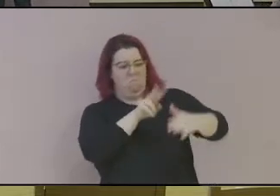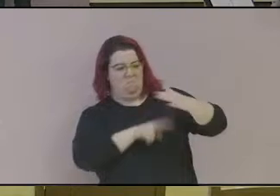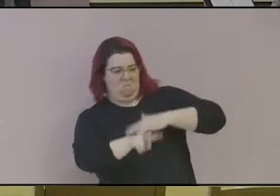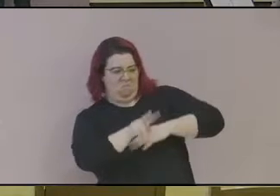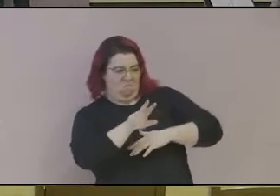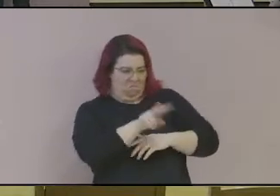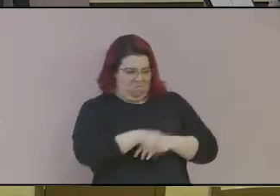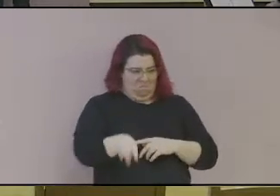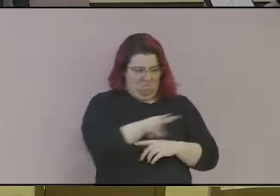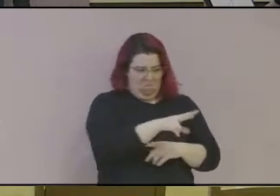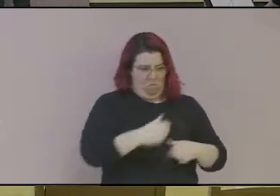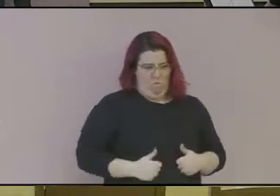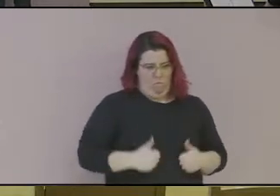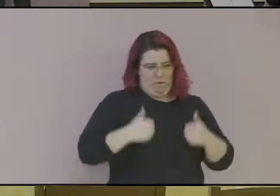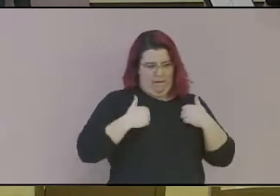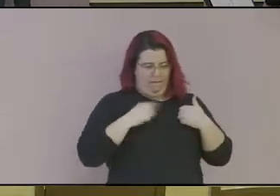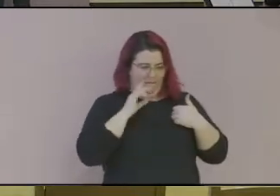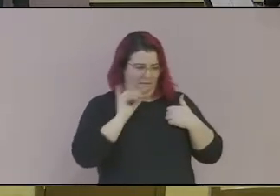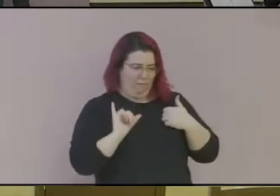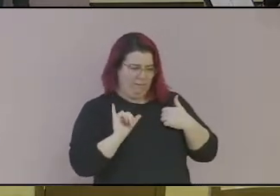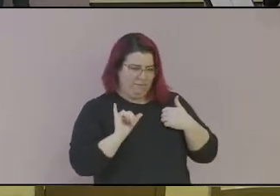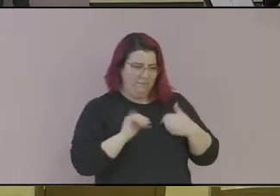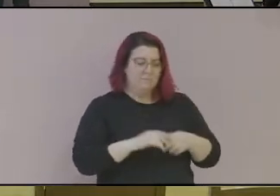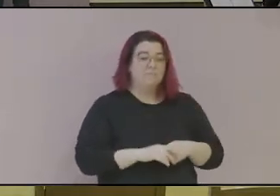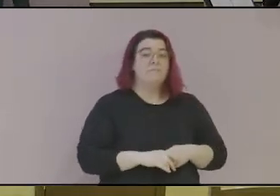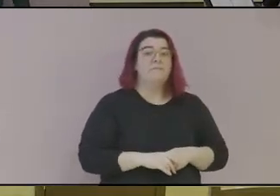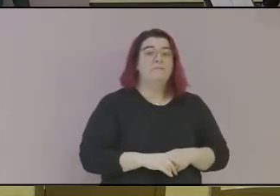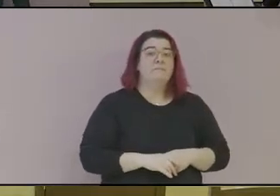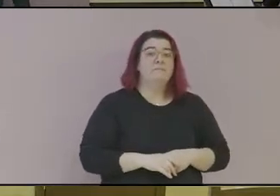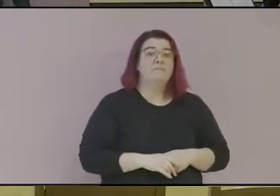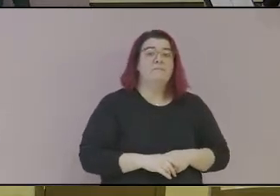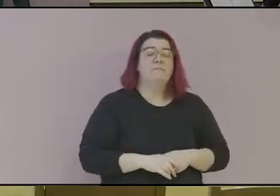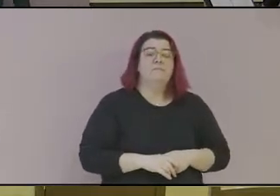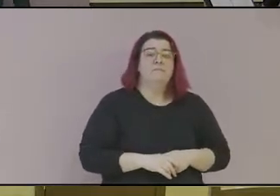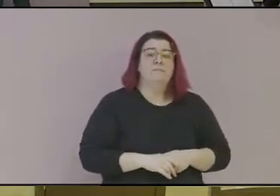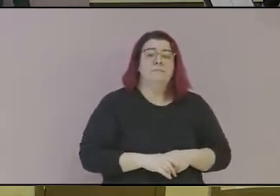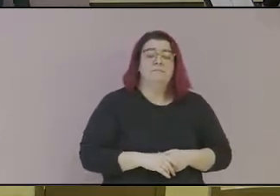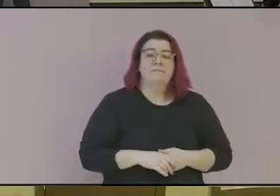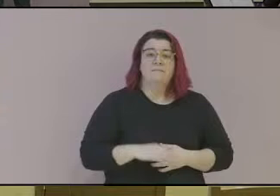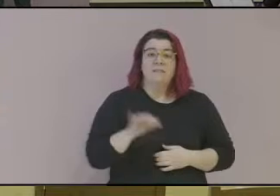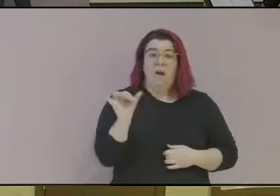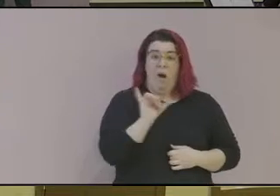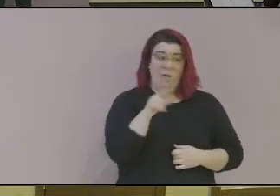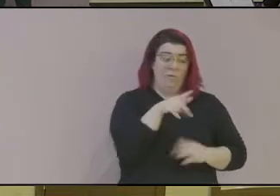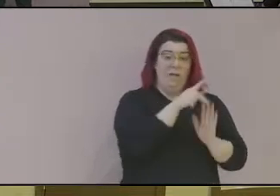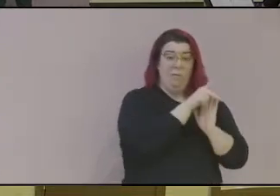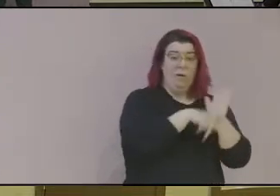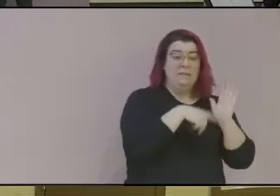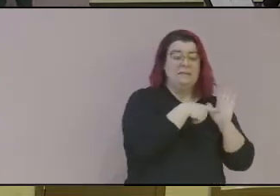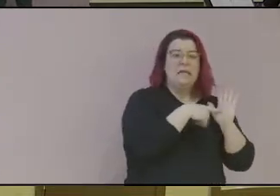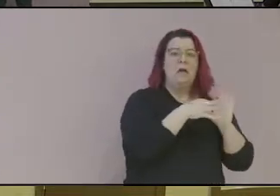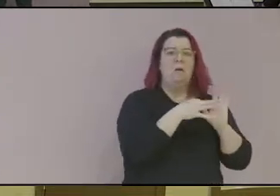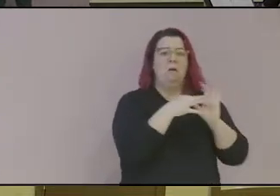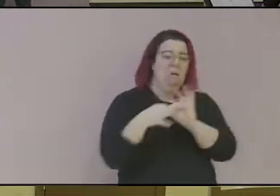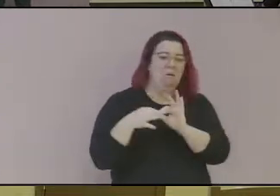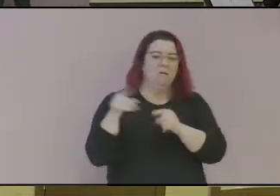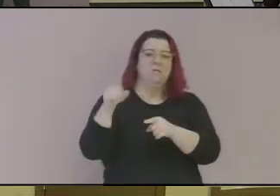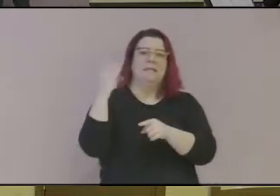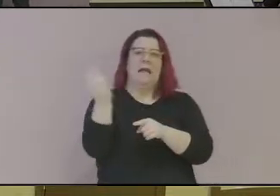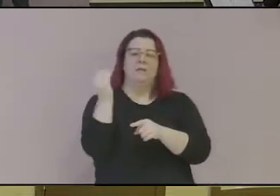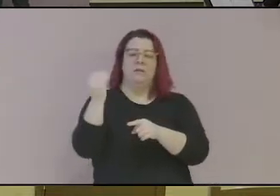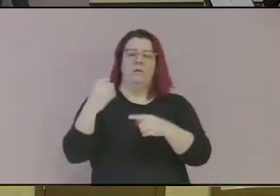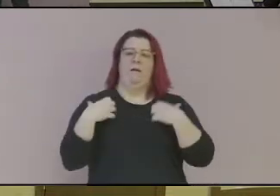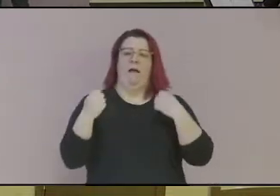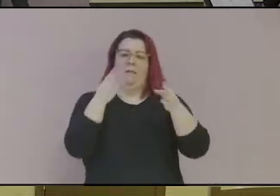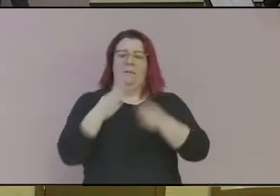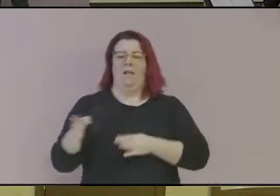environment. The 2007 guidelines additionally cite the Ontario Health Plan, also published in spring 2006,